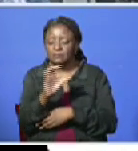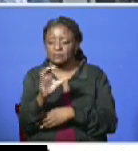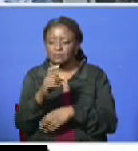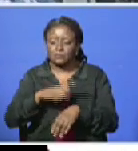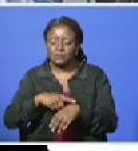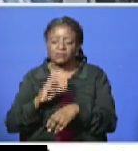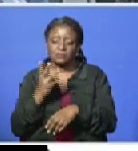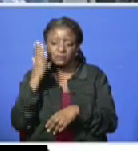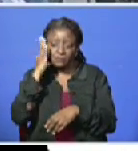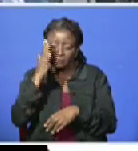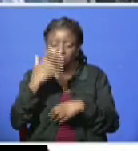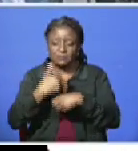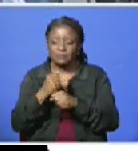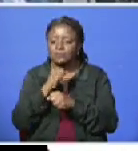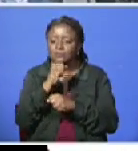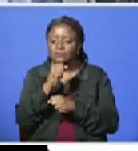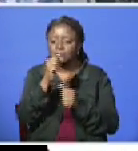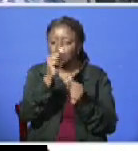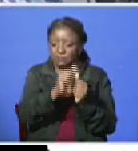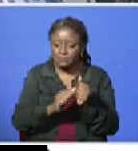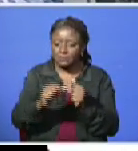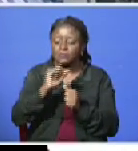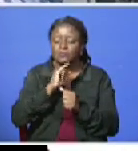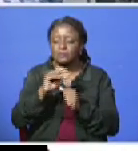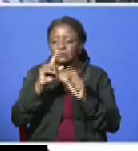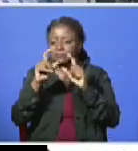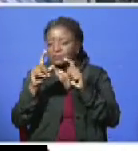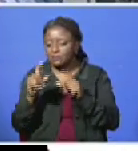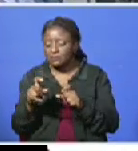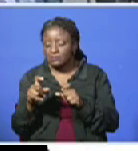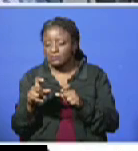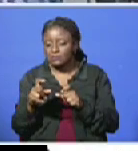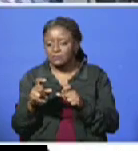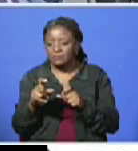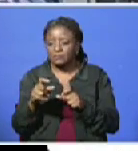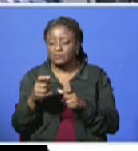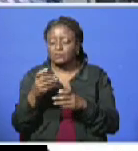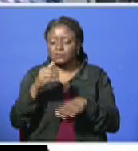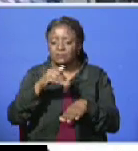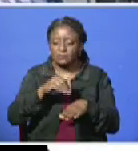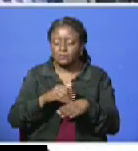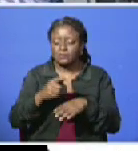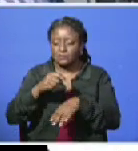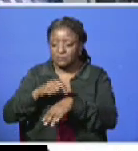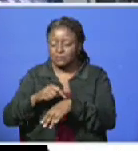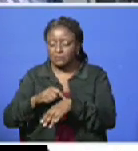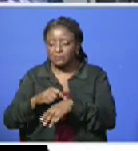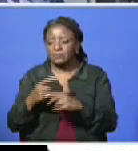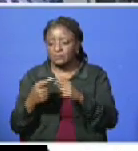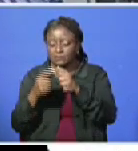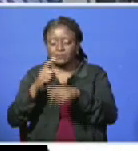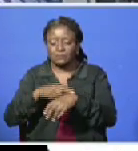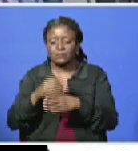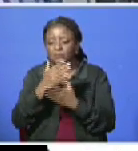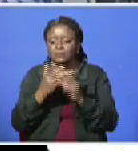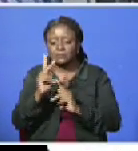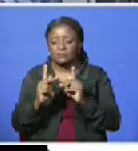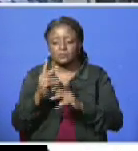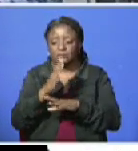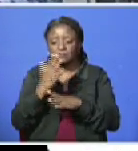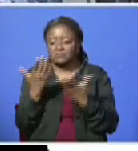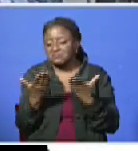tested periodically to prevent, the issue that we have is that some persons may be asymptomatic